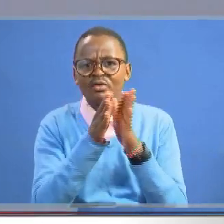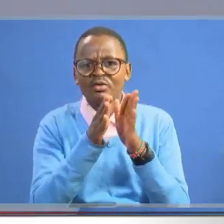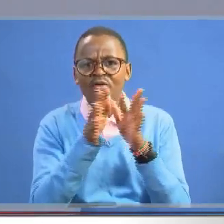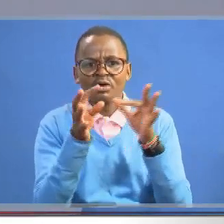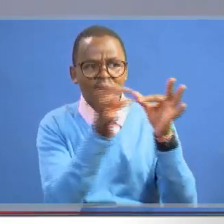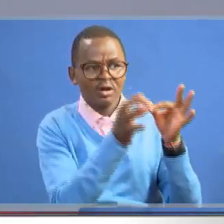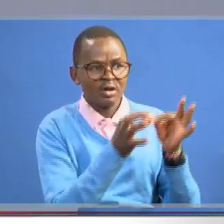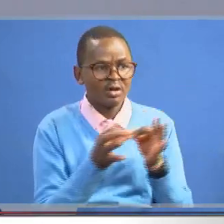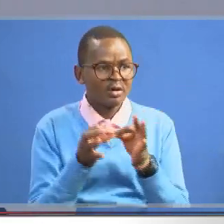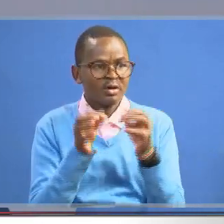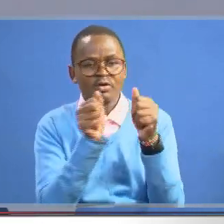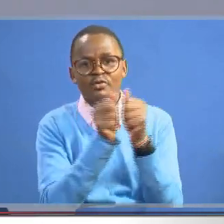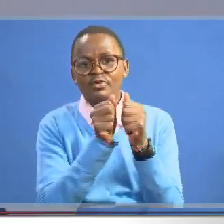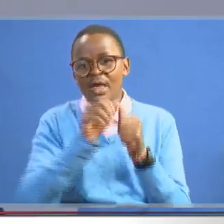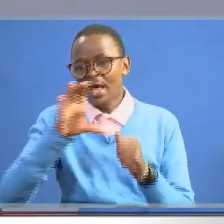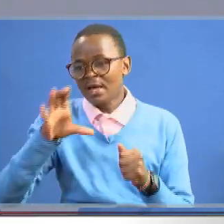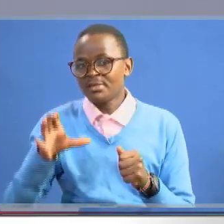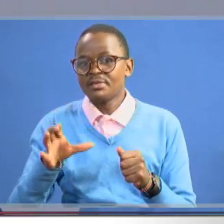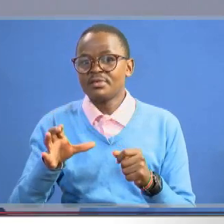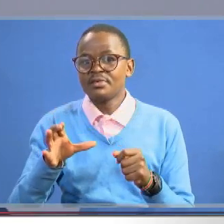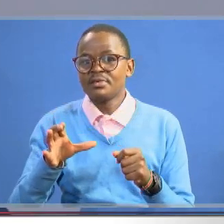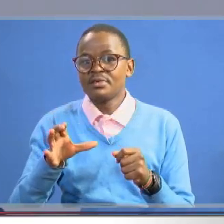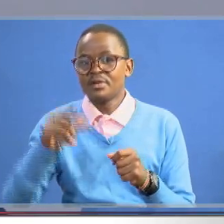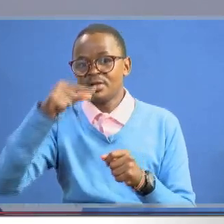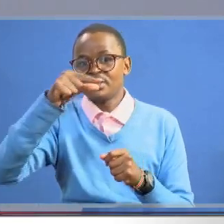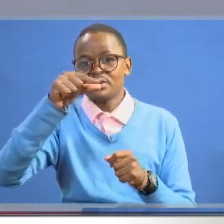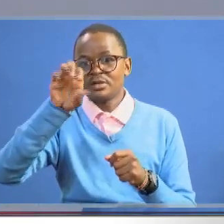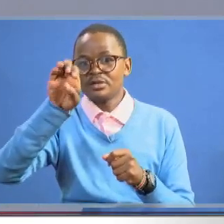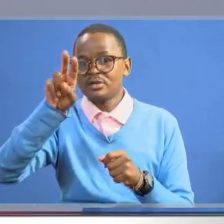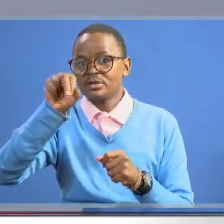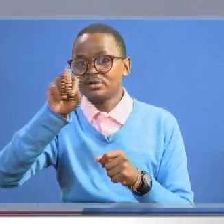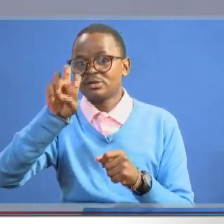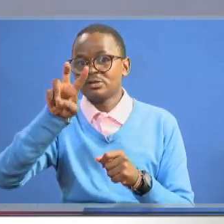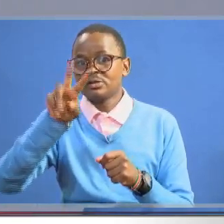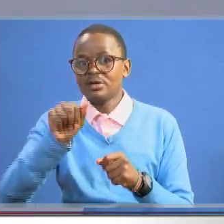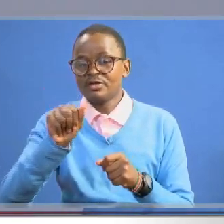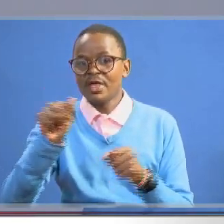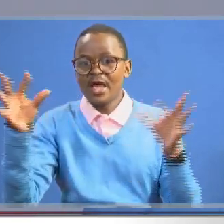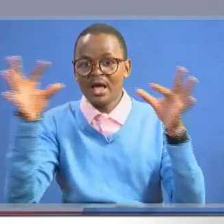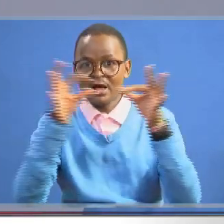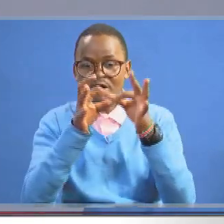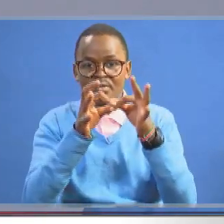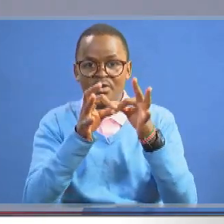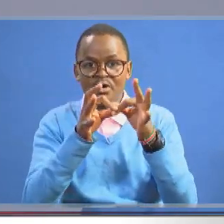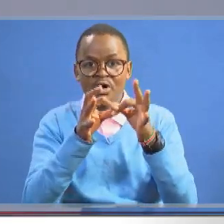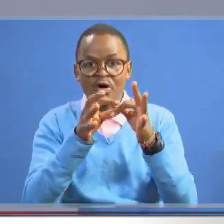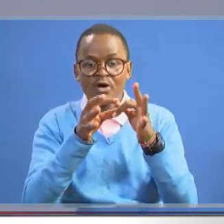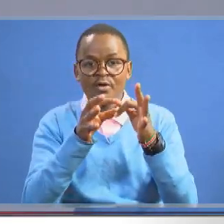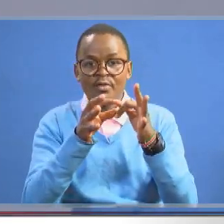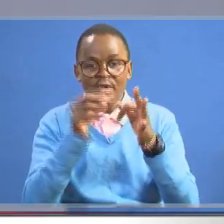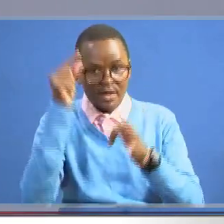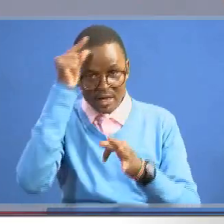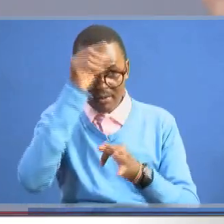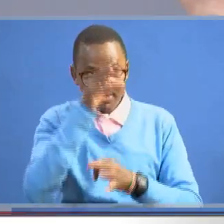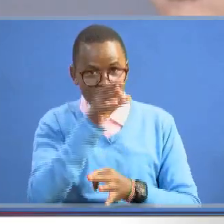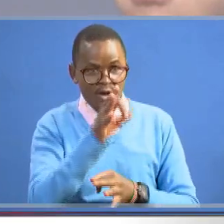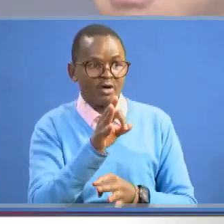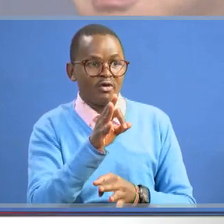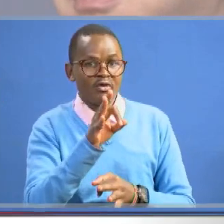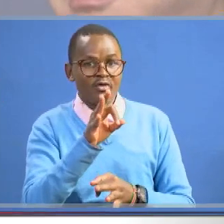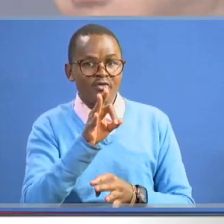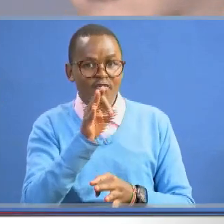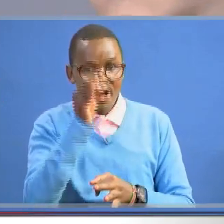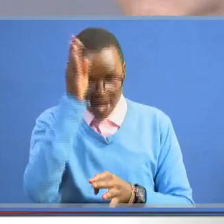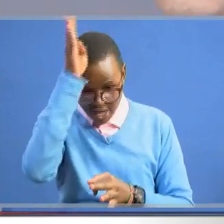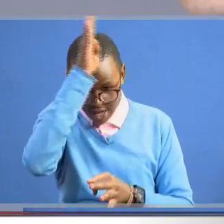collaboration with the city and canton of Geneva, the Confederation of Switzerland, the governments of the